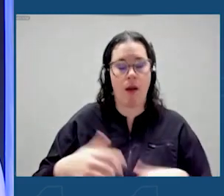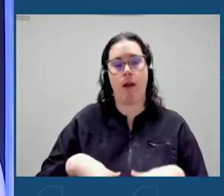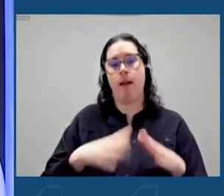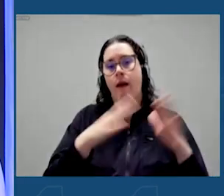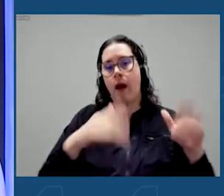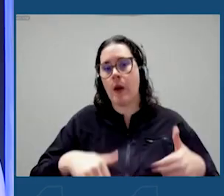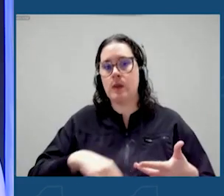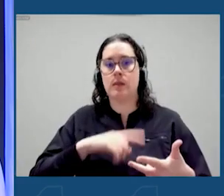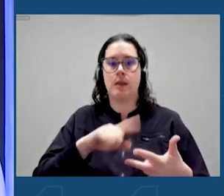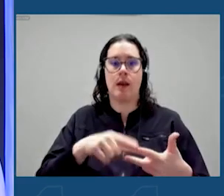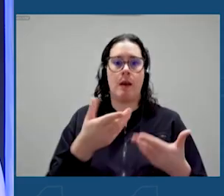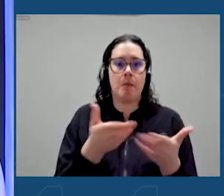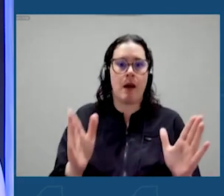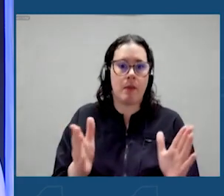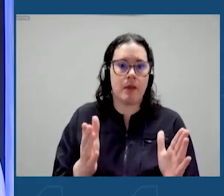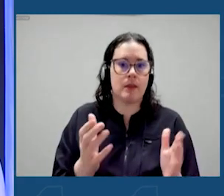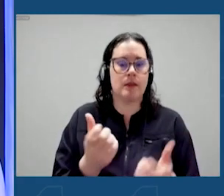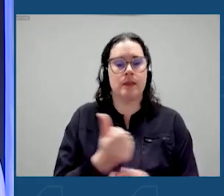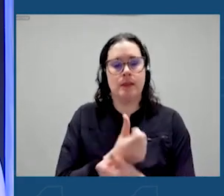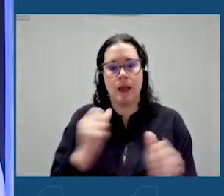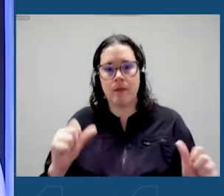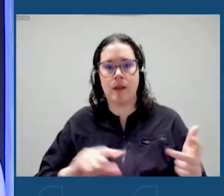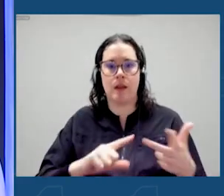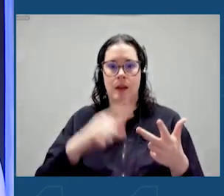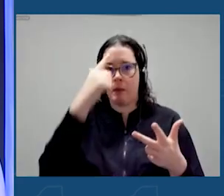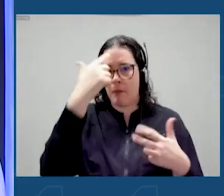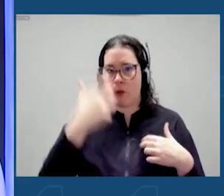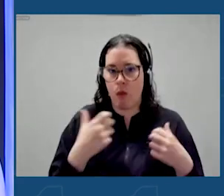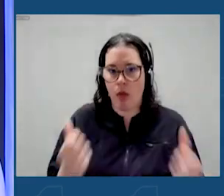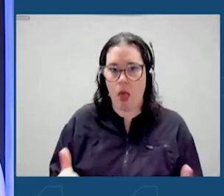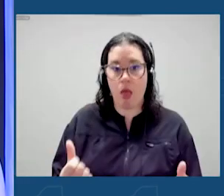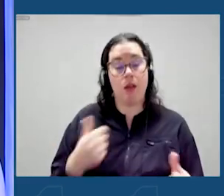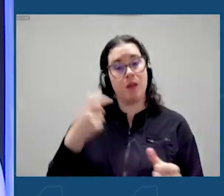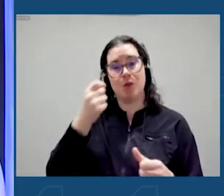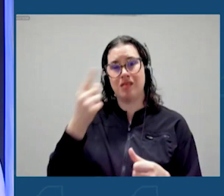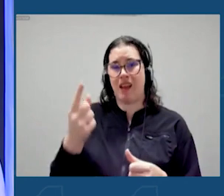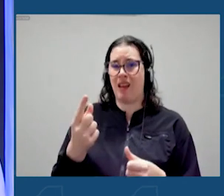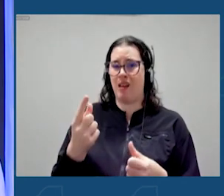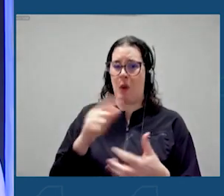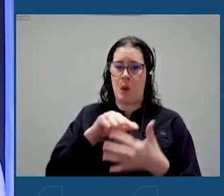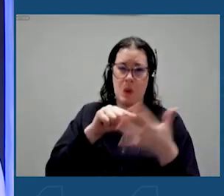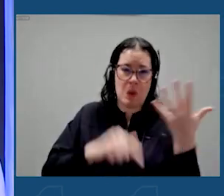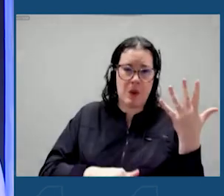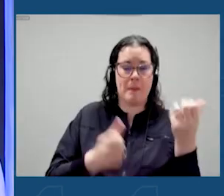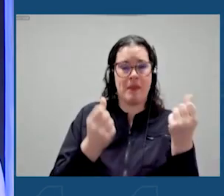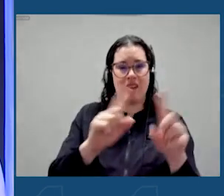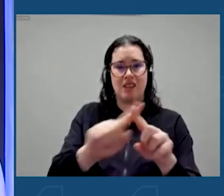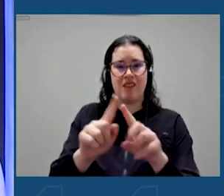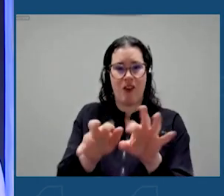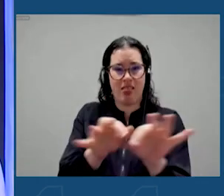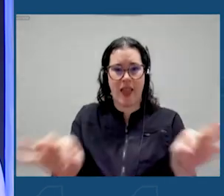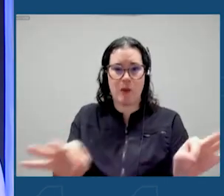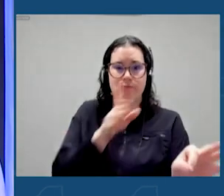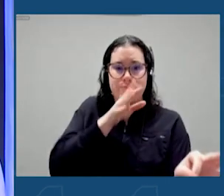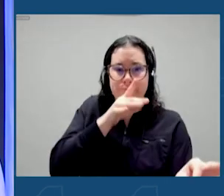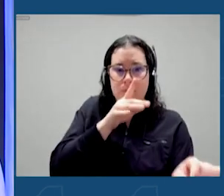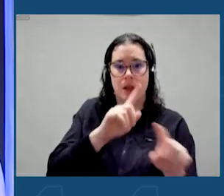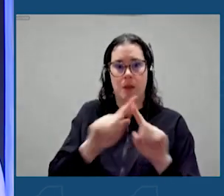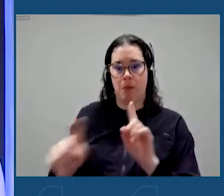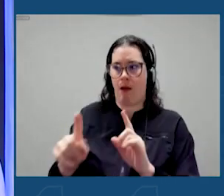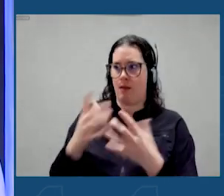we saw that although we communicate in different languages, that we had the same